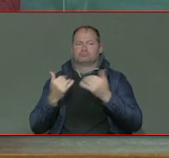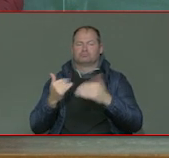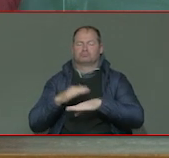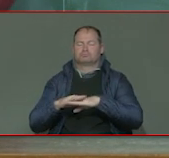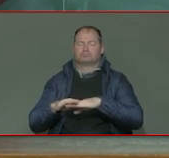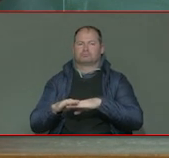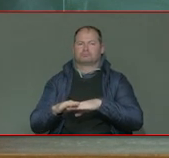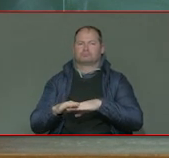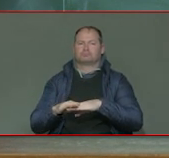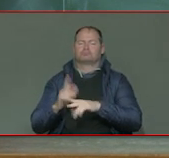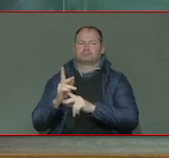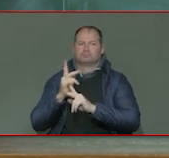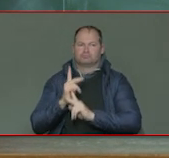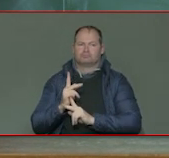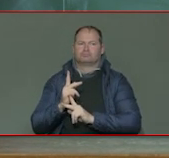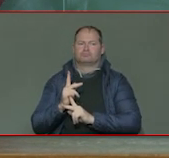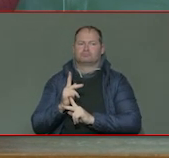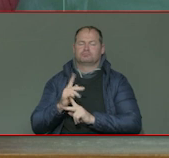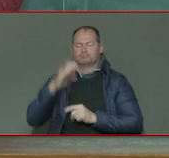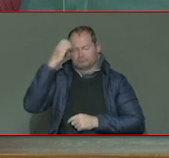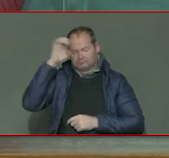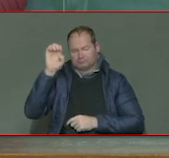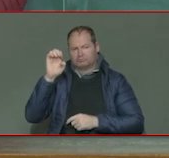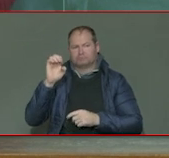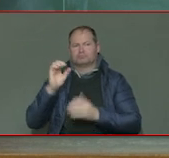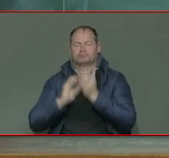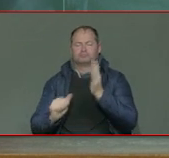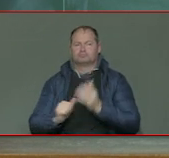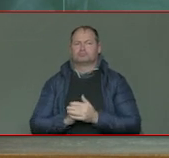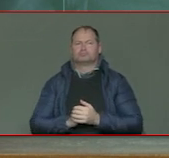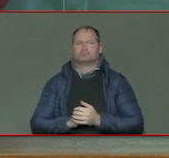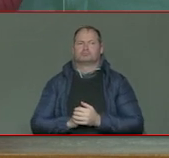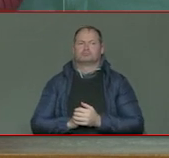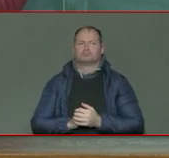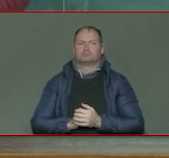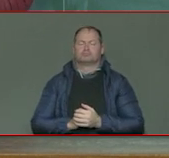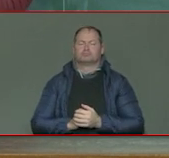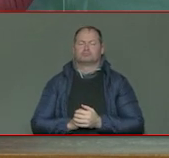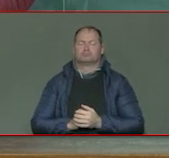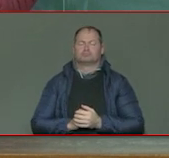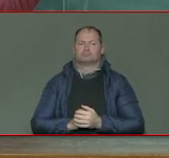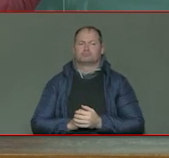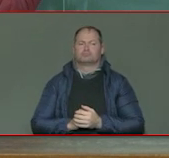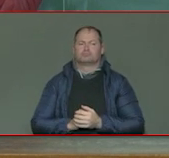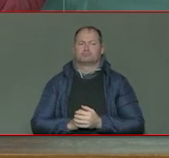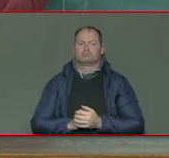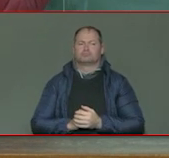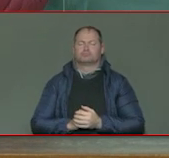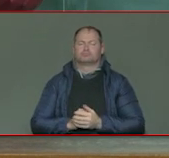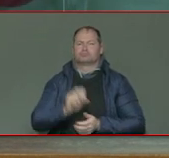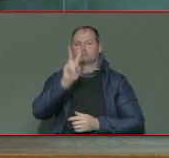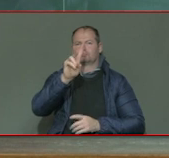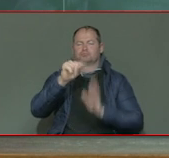base and subtract the exponents. You keep the base, subtract 2 minus 1 is 1. And